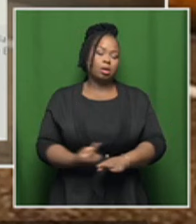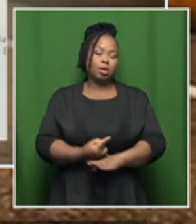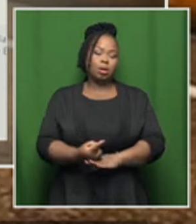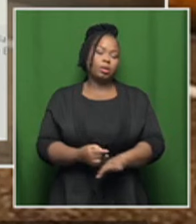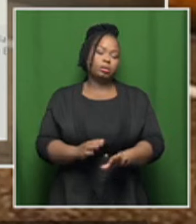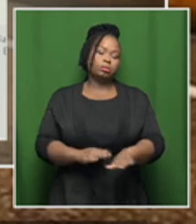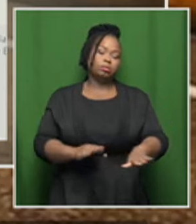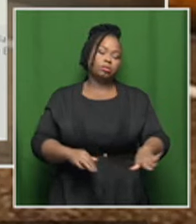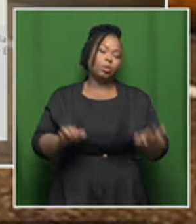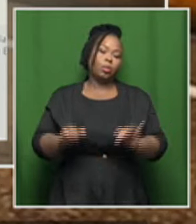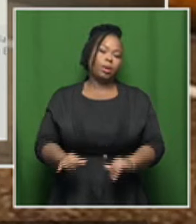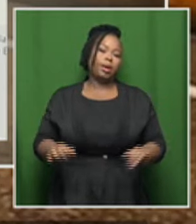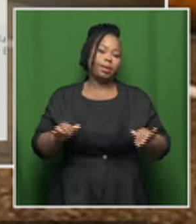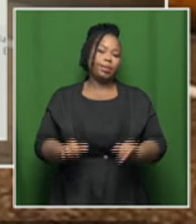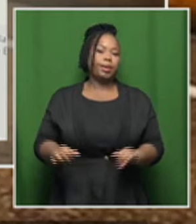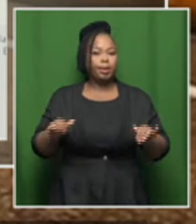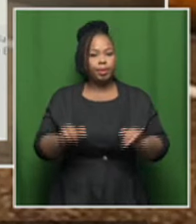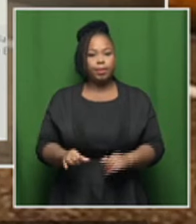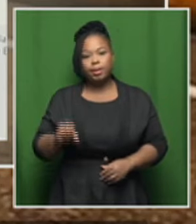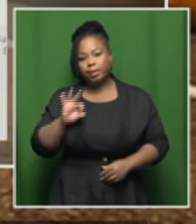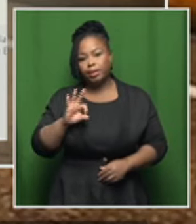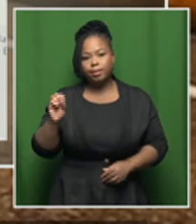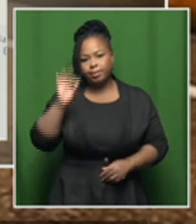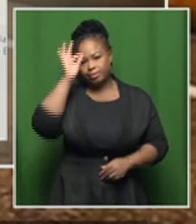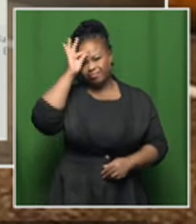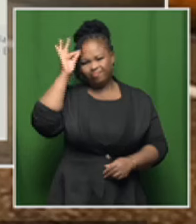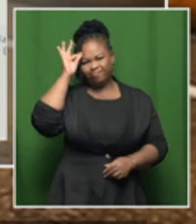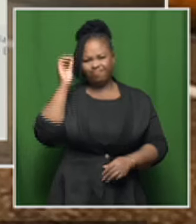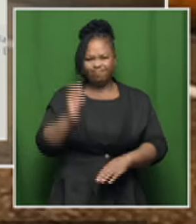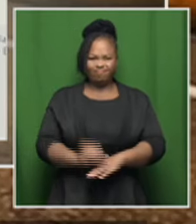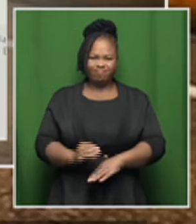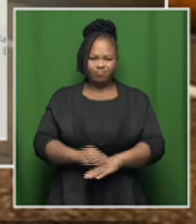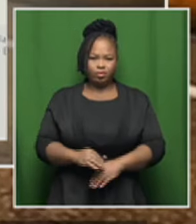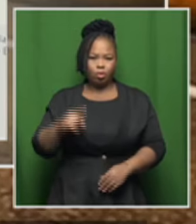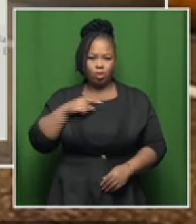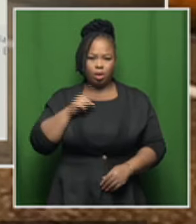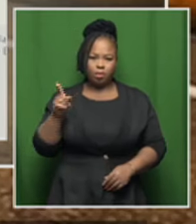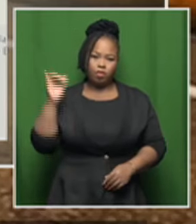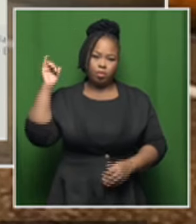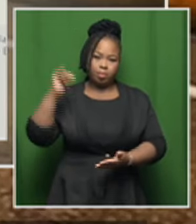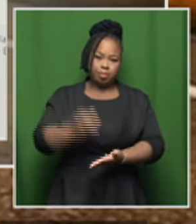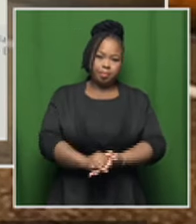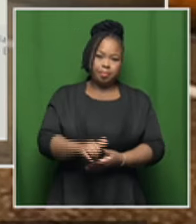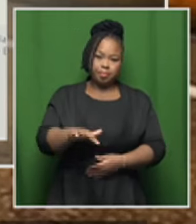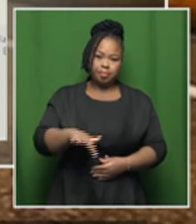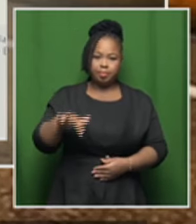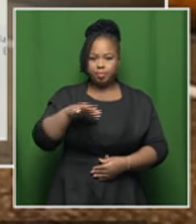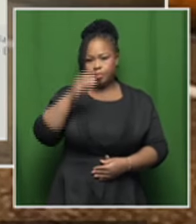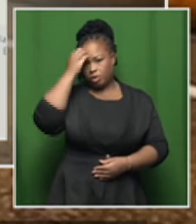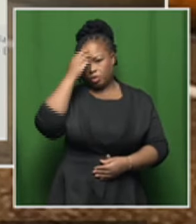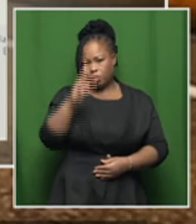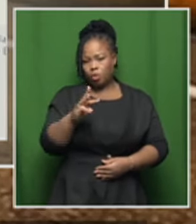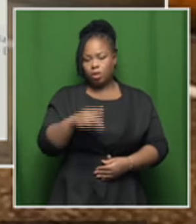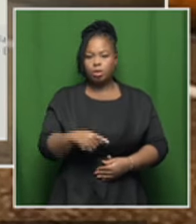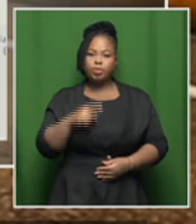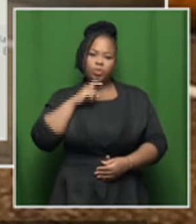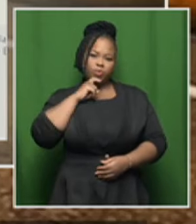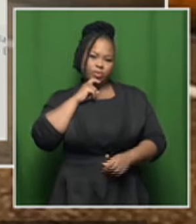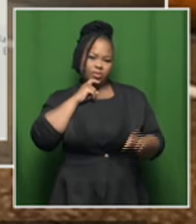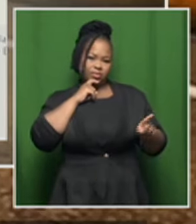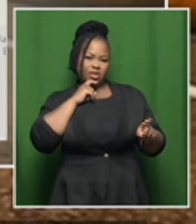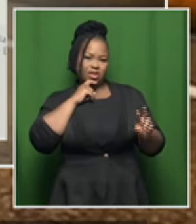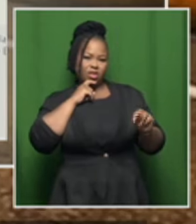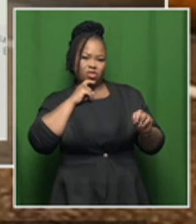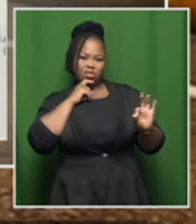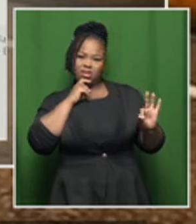So you really don't want to find yourself being stuck in that. The problem is, if you're looking to get from the airport to Pretoria, what you could normally do is sort of use the N3, but you